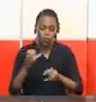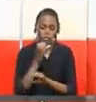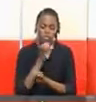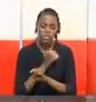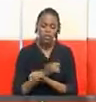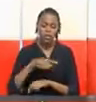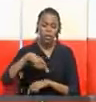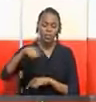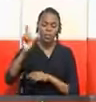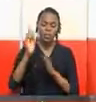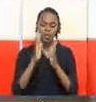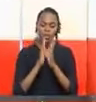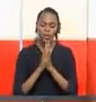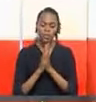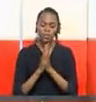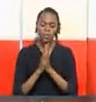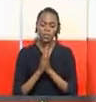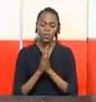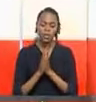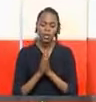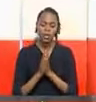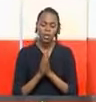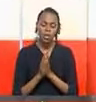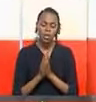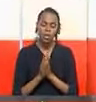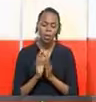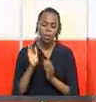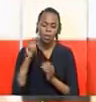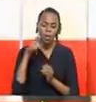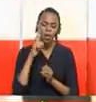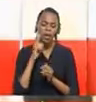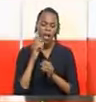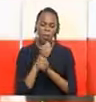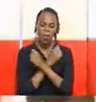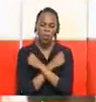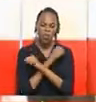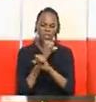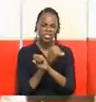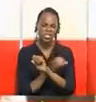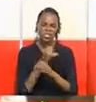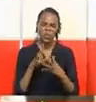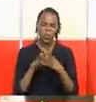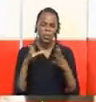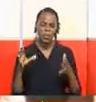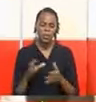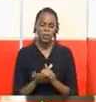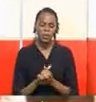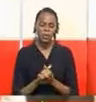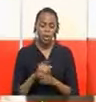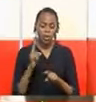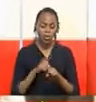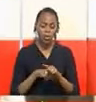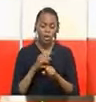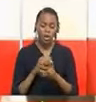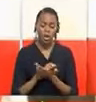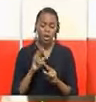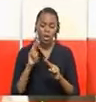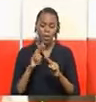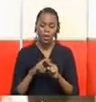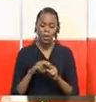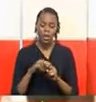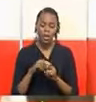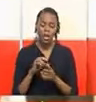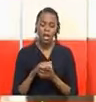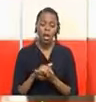and pray the following morning. He loved the church so much, and he would always be the loudest person when saying